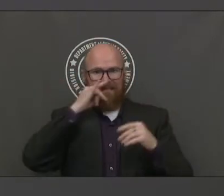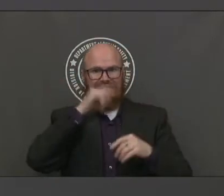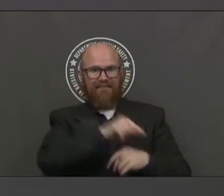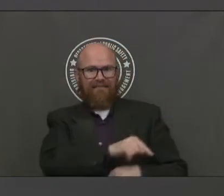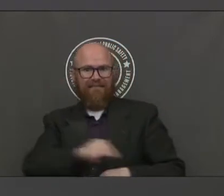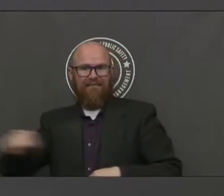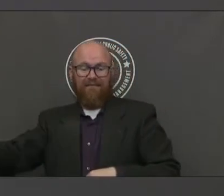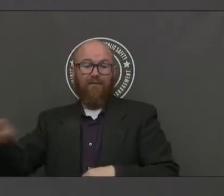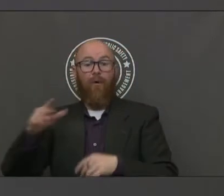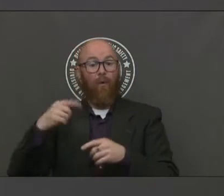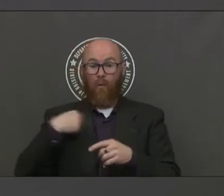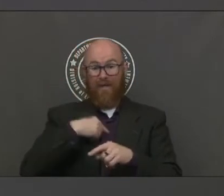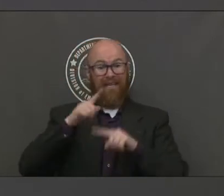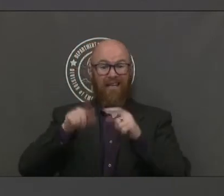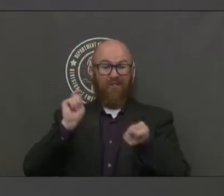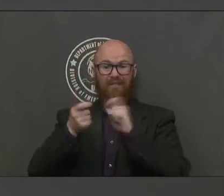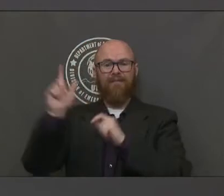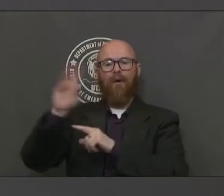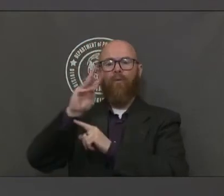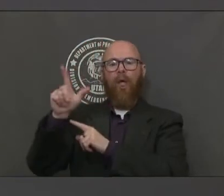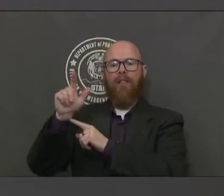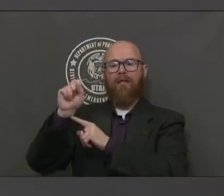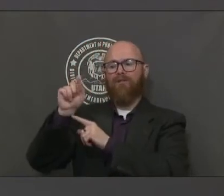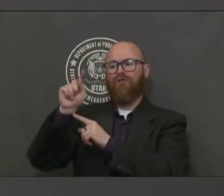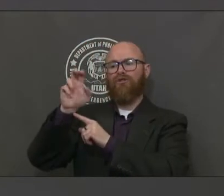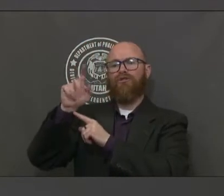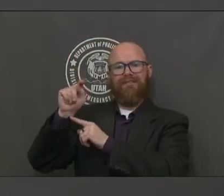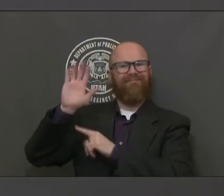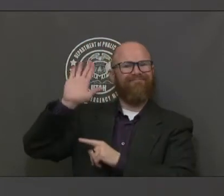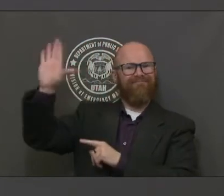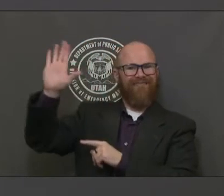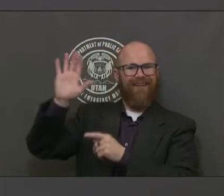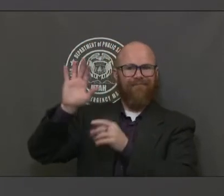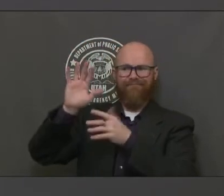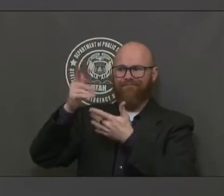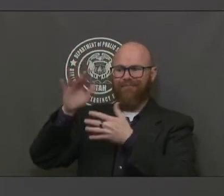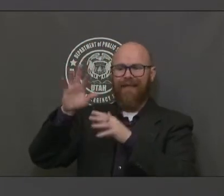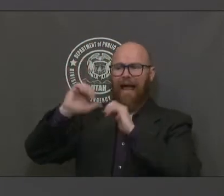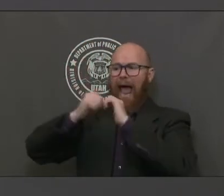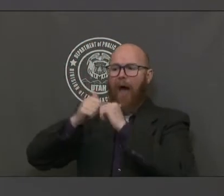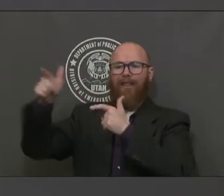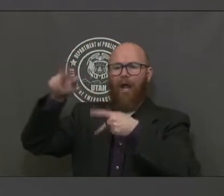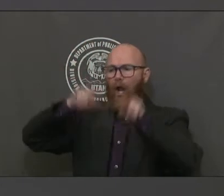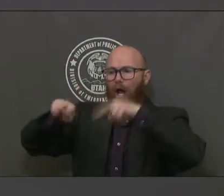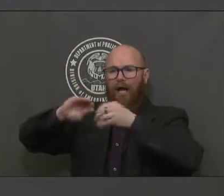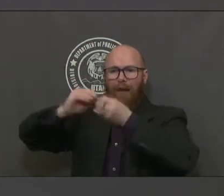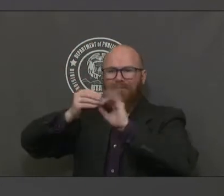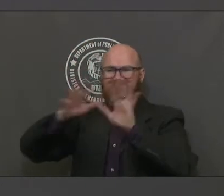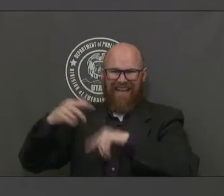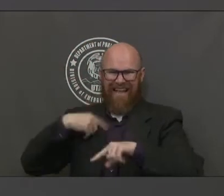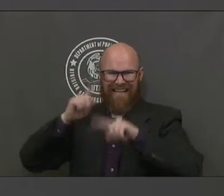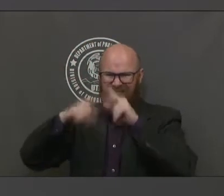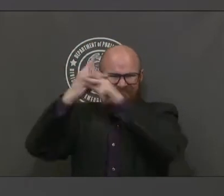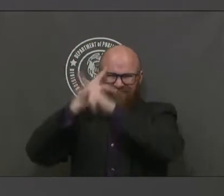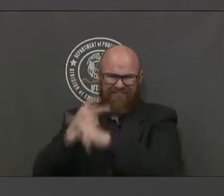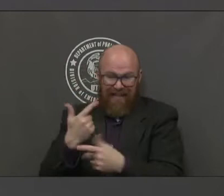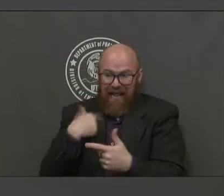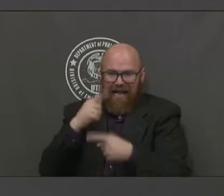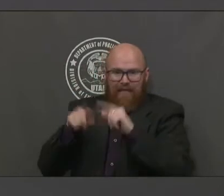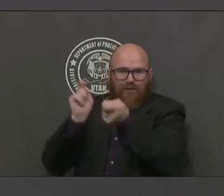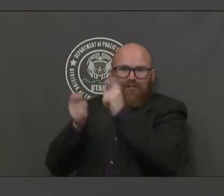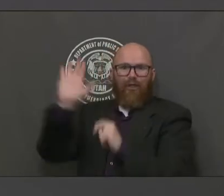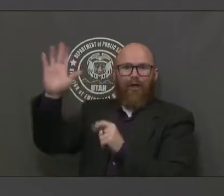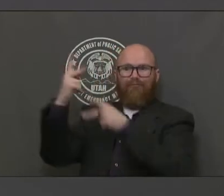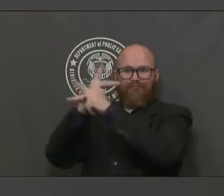that formula. All we can do is get the vaccines in arms that come to us, and that's what we're doing. We went from 39th